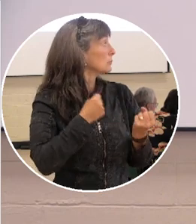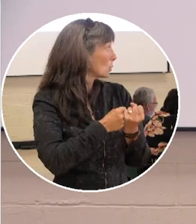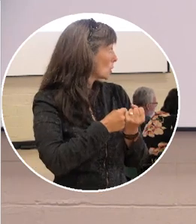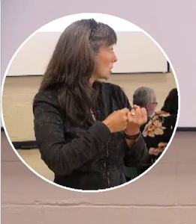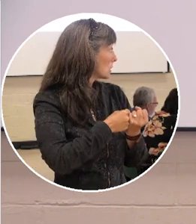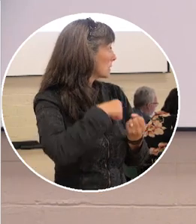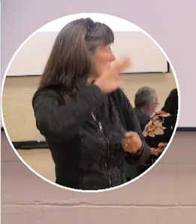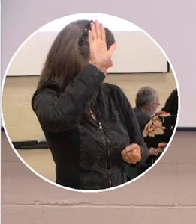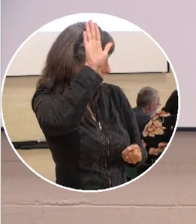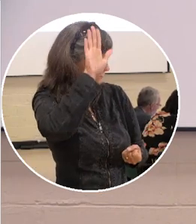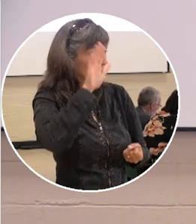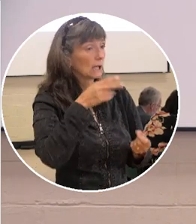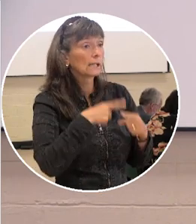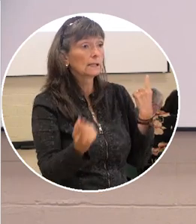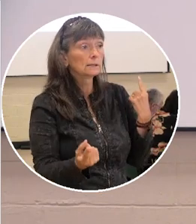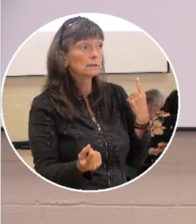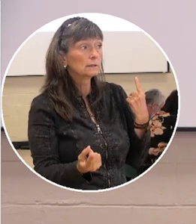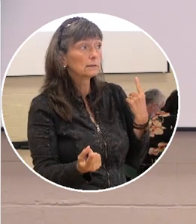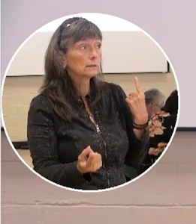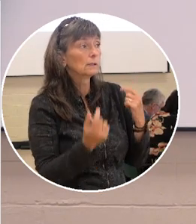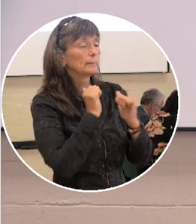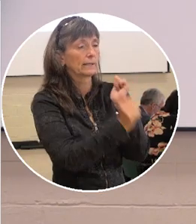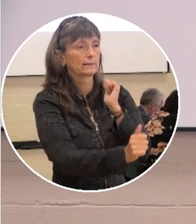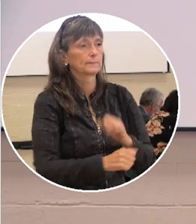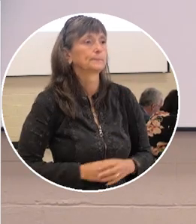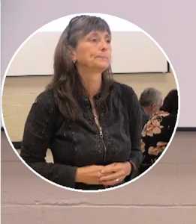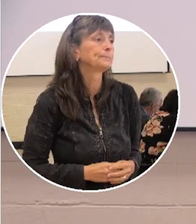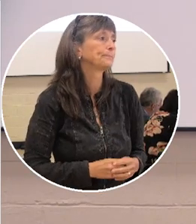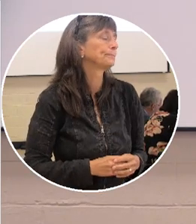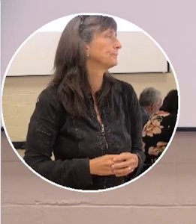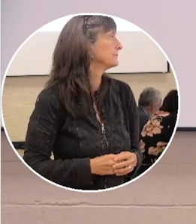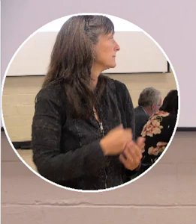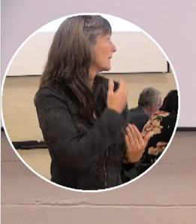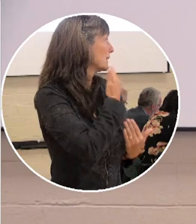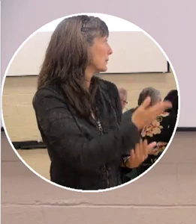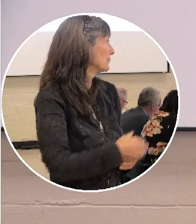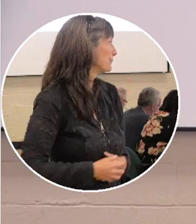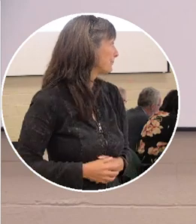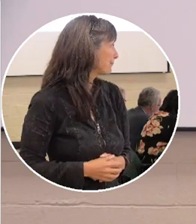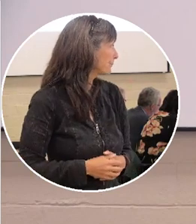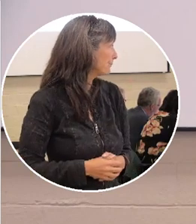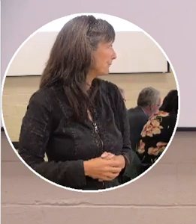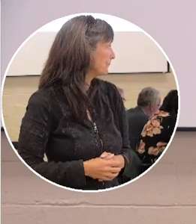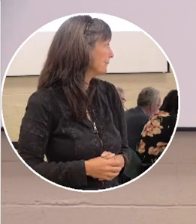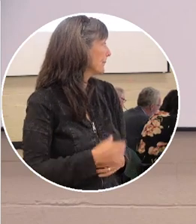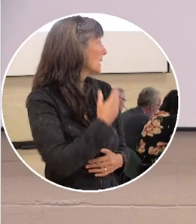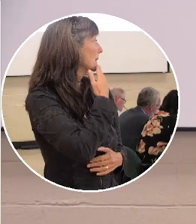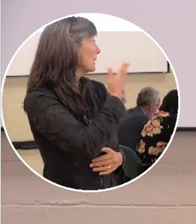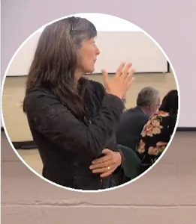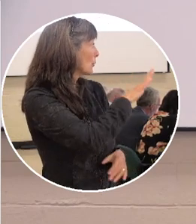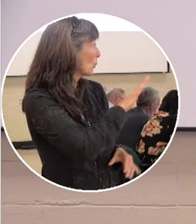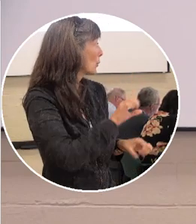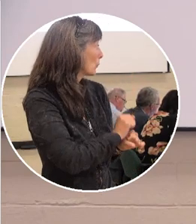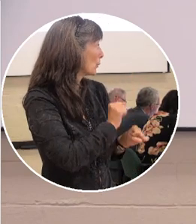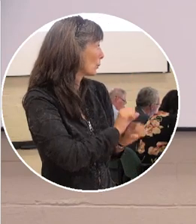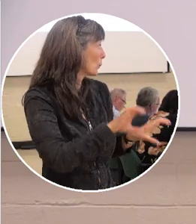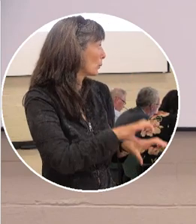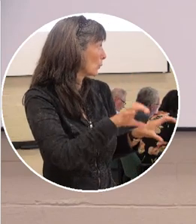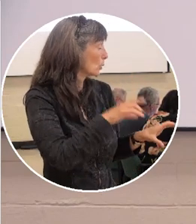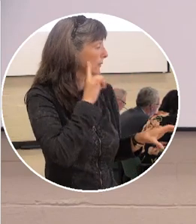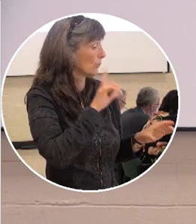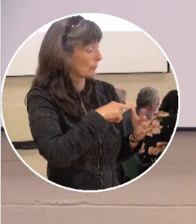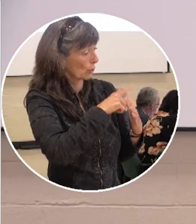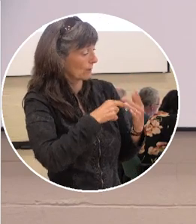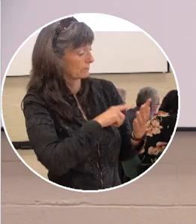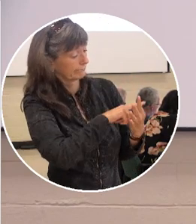Aye. Those against? Motion carries. Thank you very much for the work that you guys have done on the